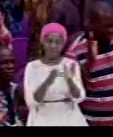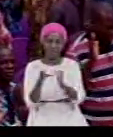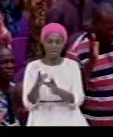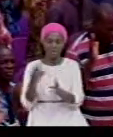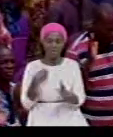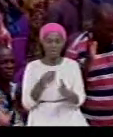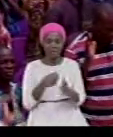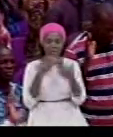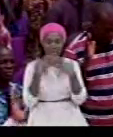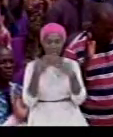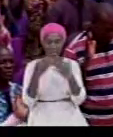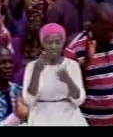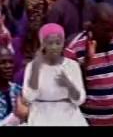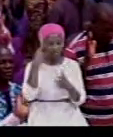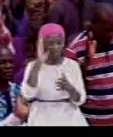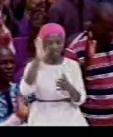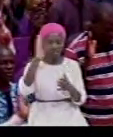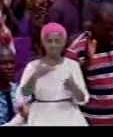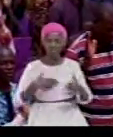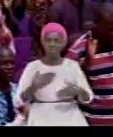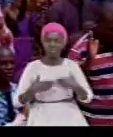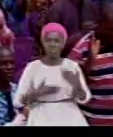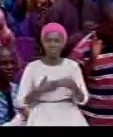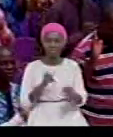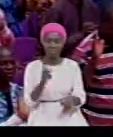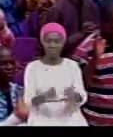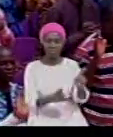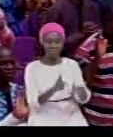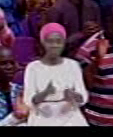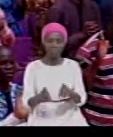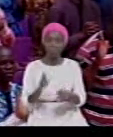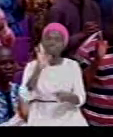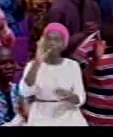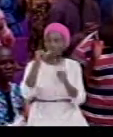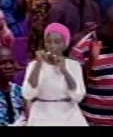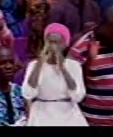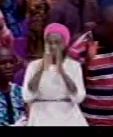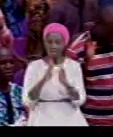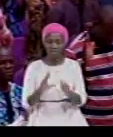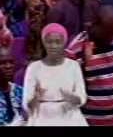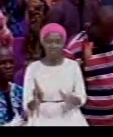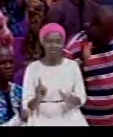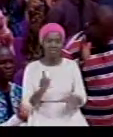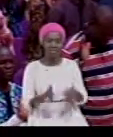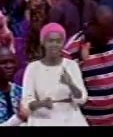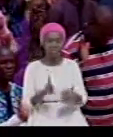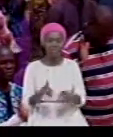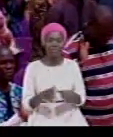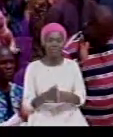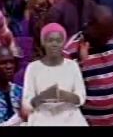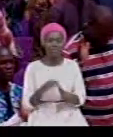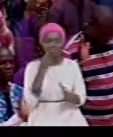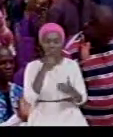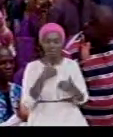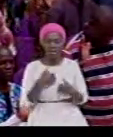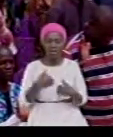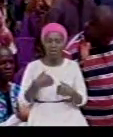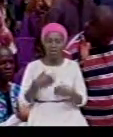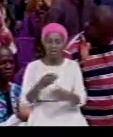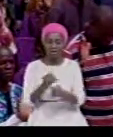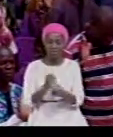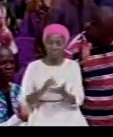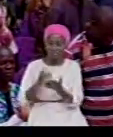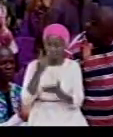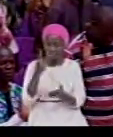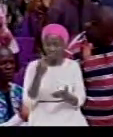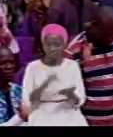we thank you for your happy people, your blessed people, and your people who have seen the glory of the Lord, and the